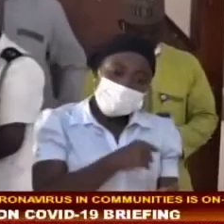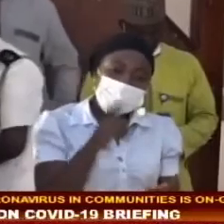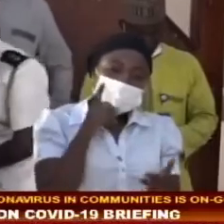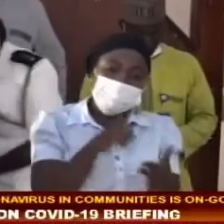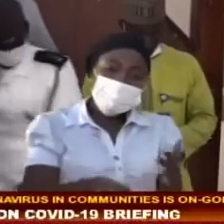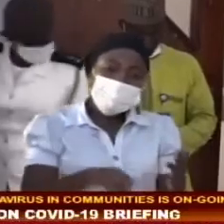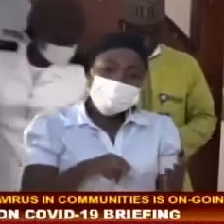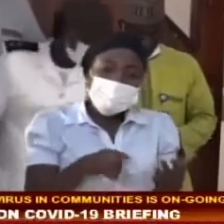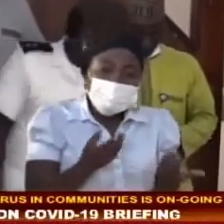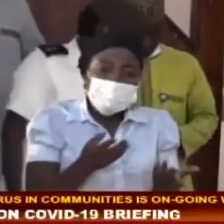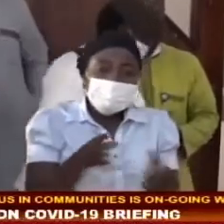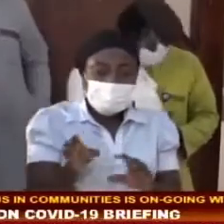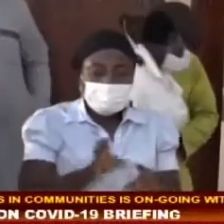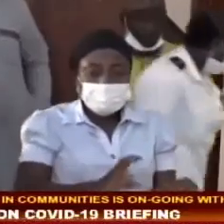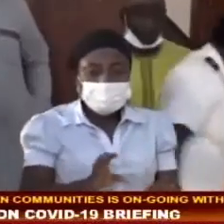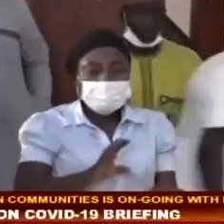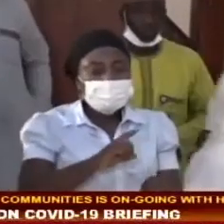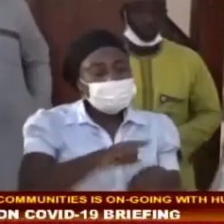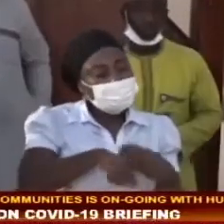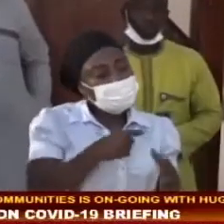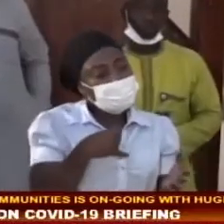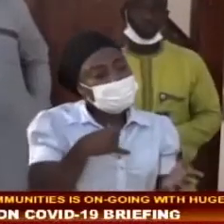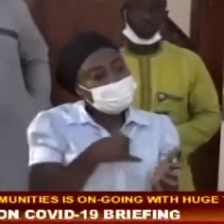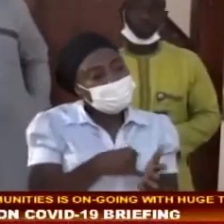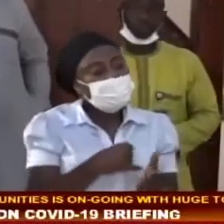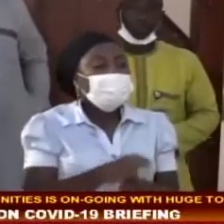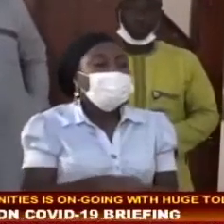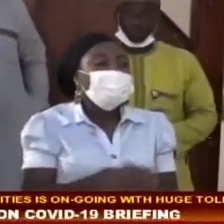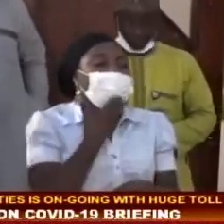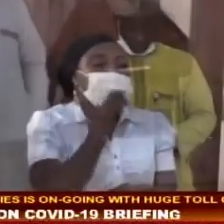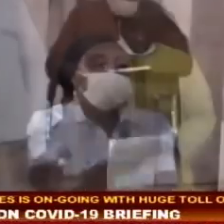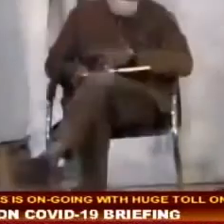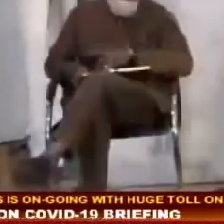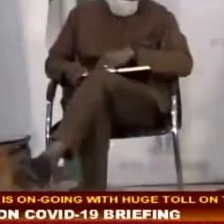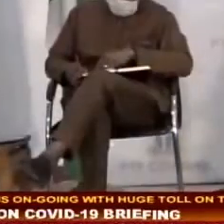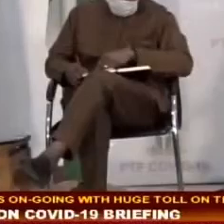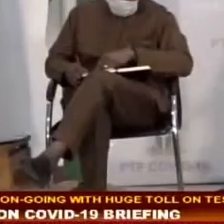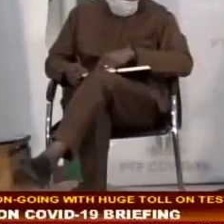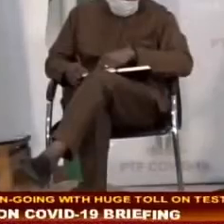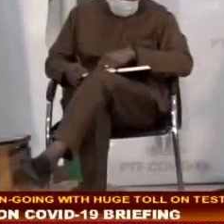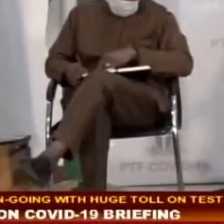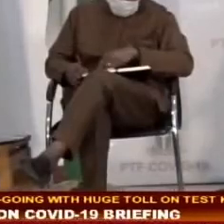there is need for a review of strategy. Thank you.